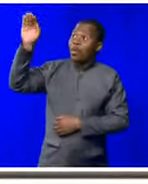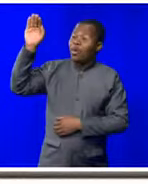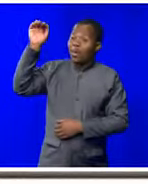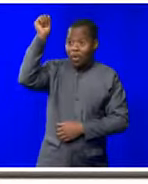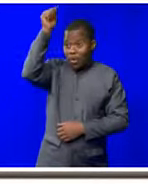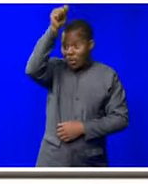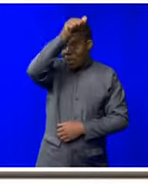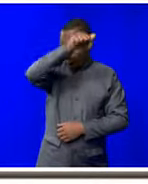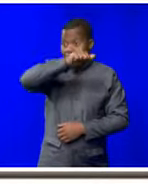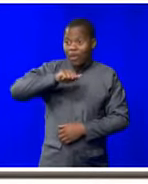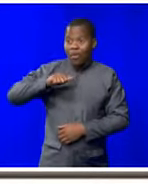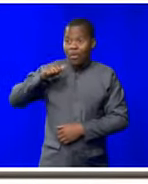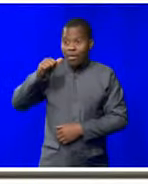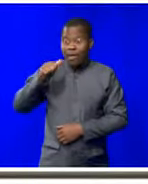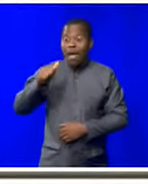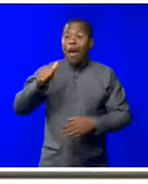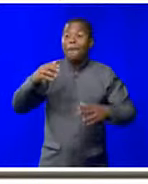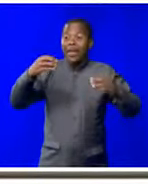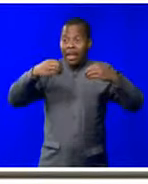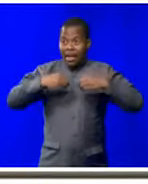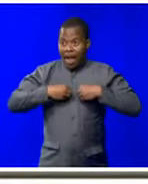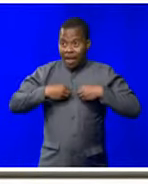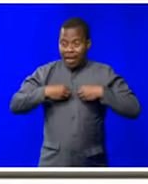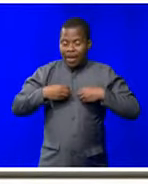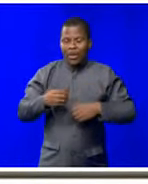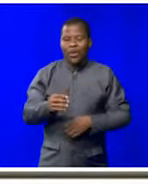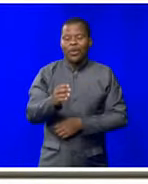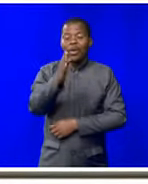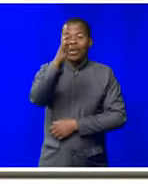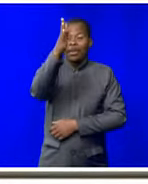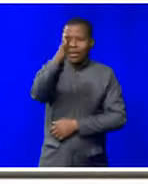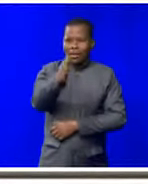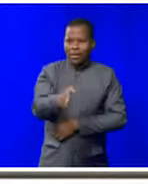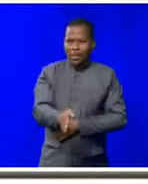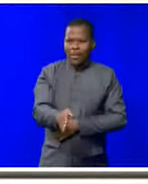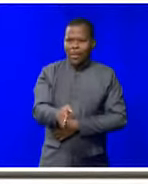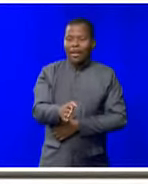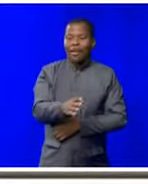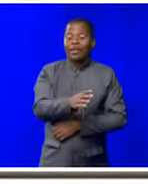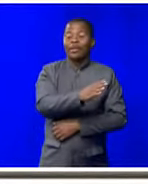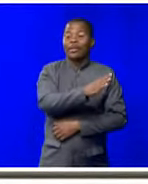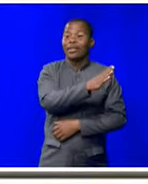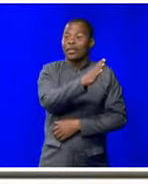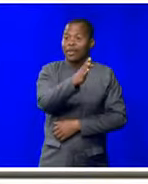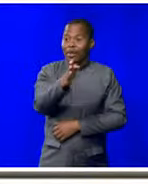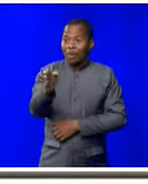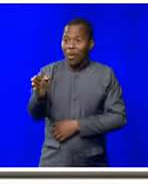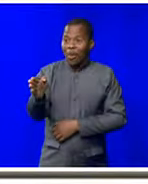Thank you.